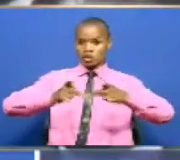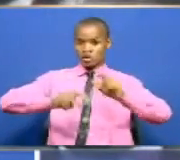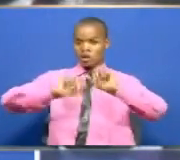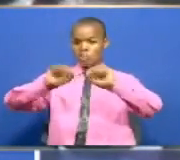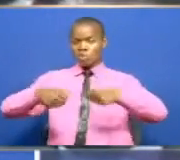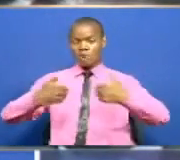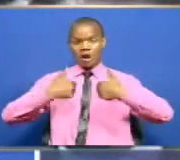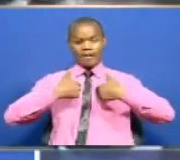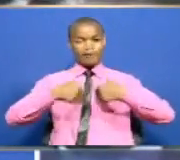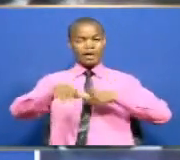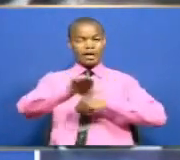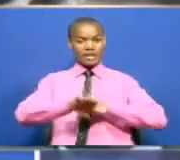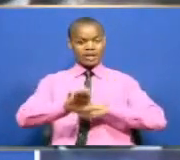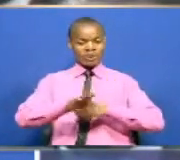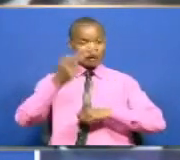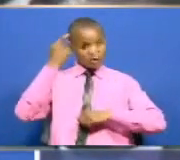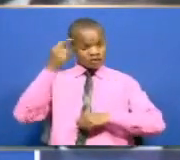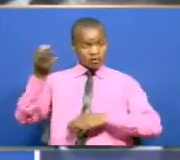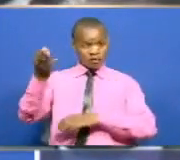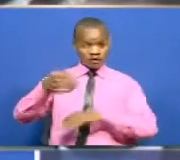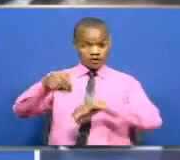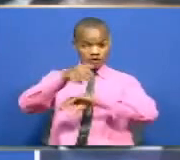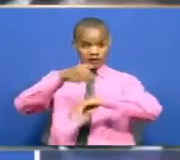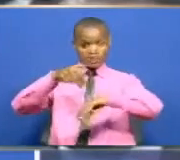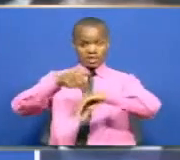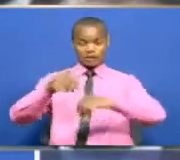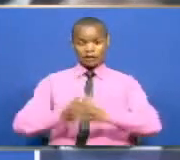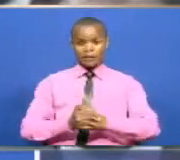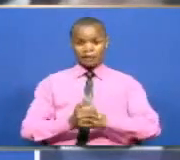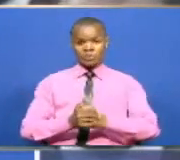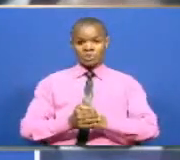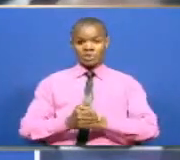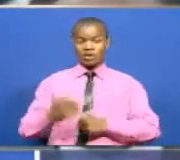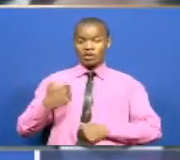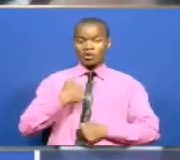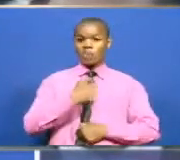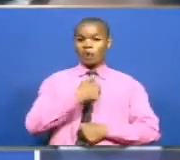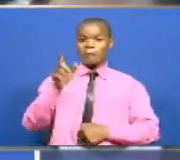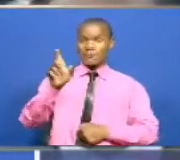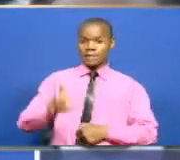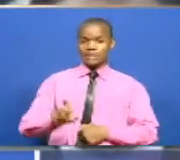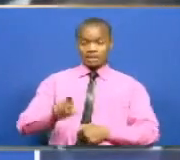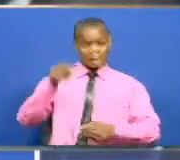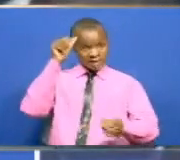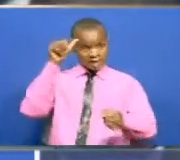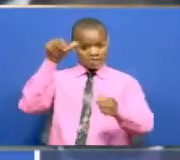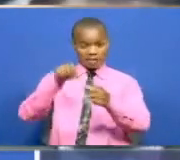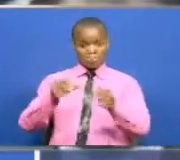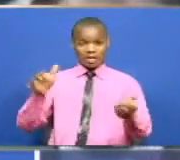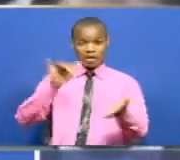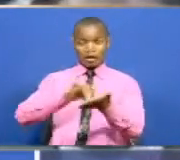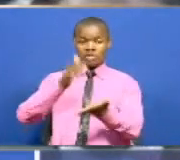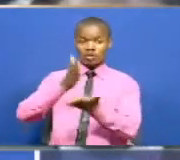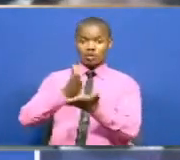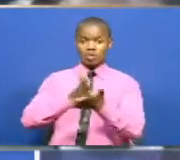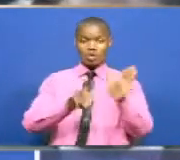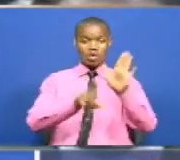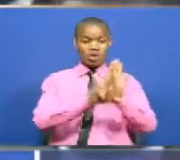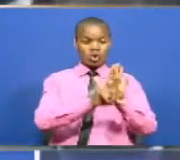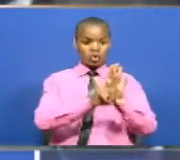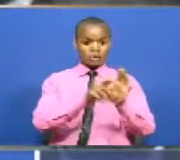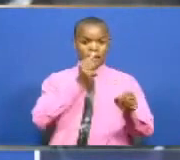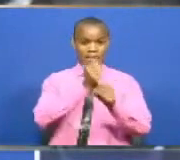a foundation for the future of this nation. We must therefore remember that the laws you make